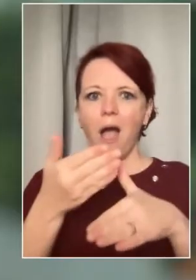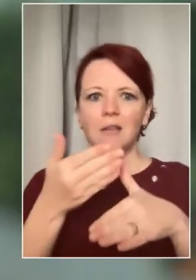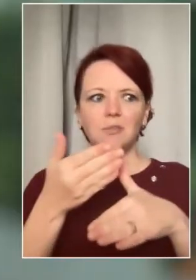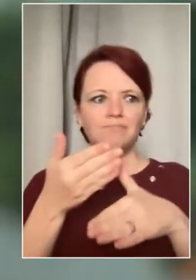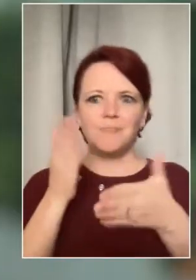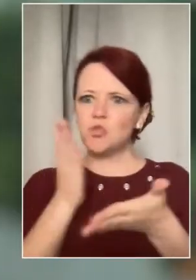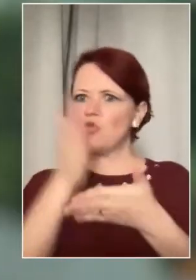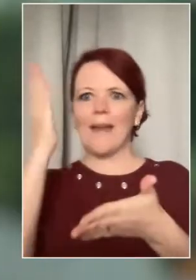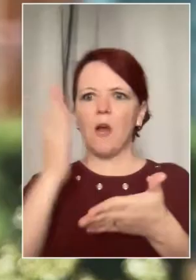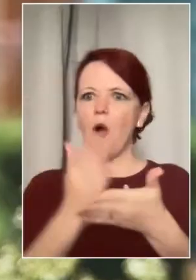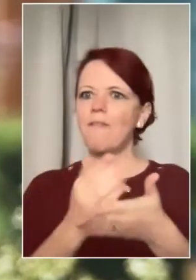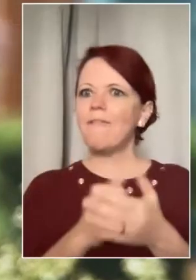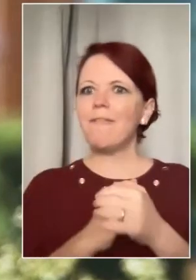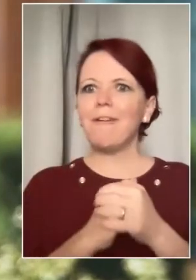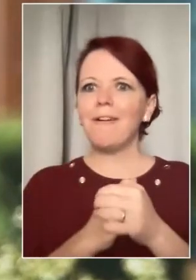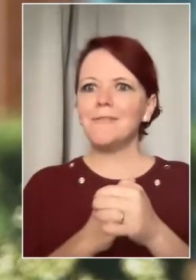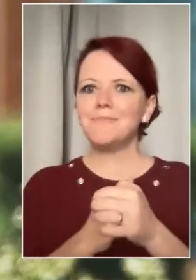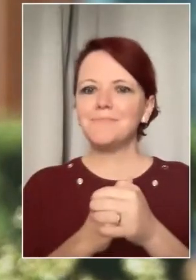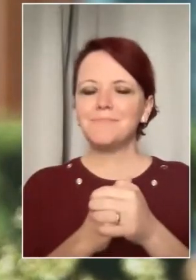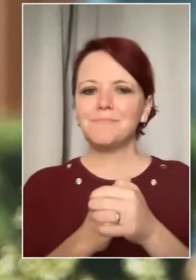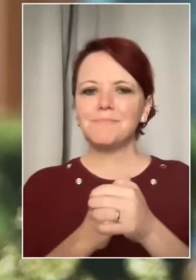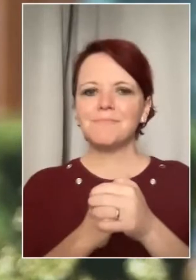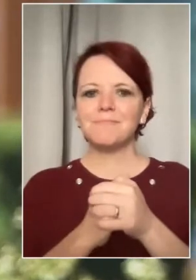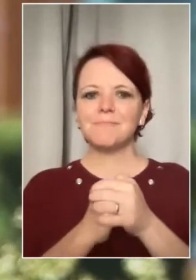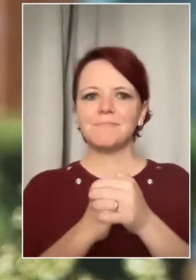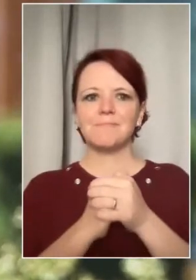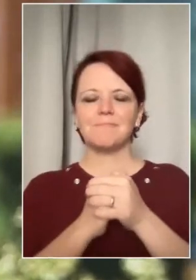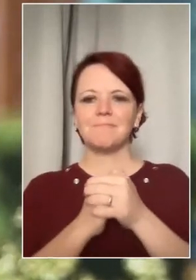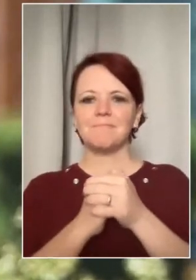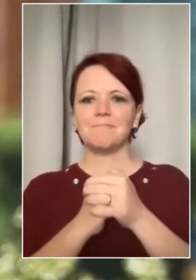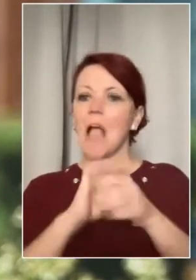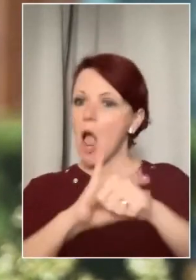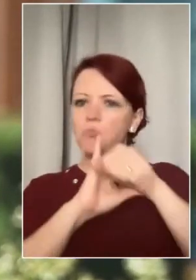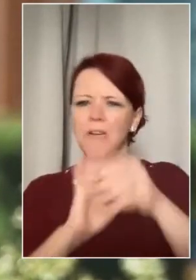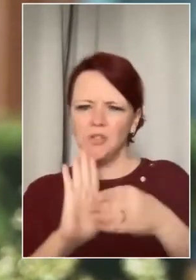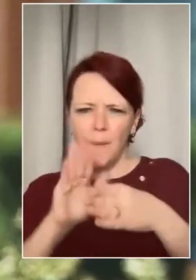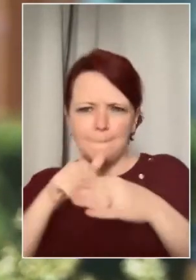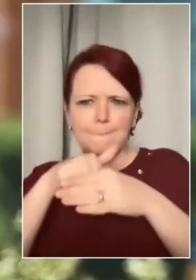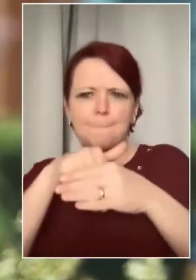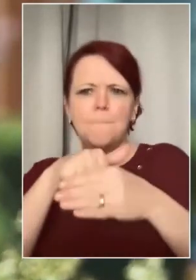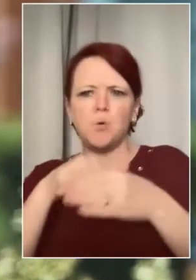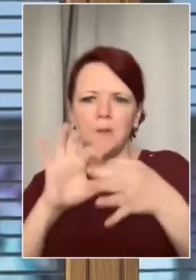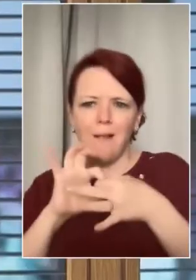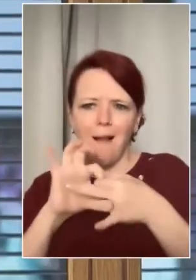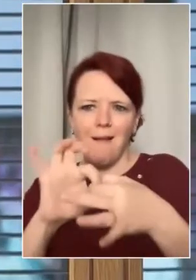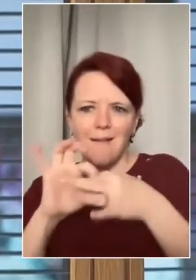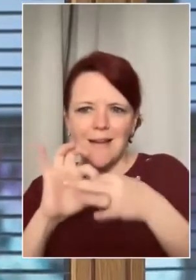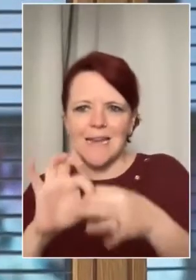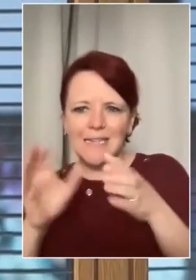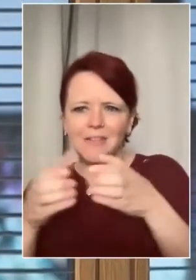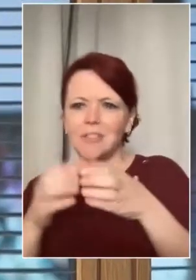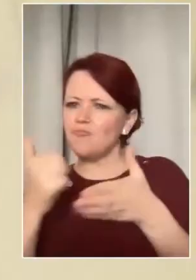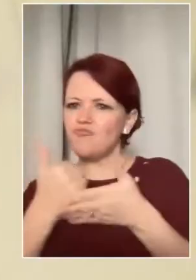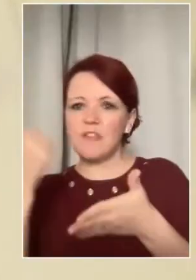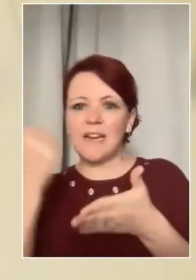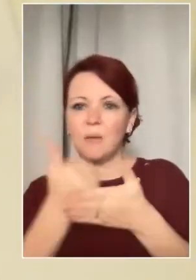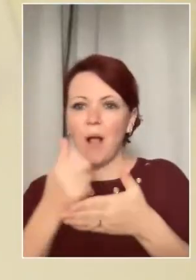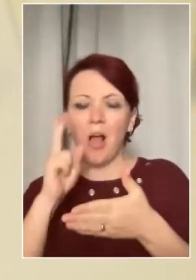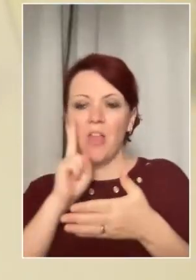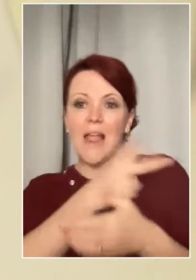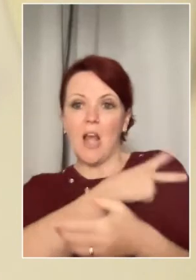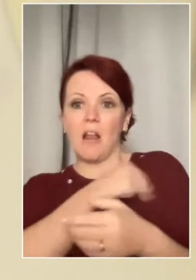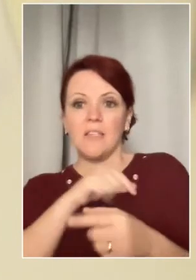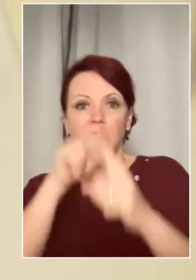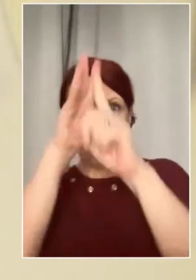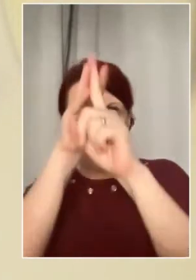alongside what you aspire to be. They embed themselves into the team really well because they look up to their team members as experienced people, and I think that they